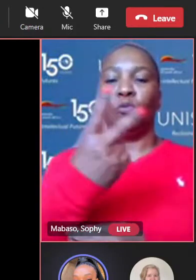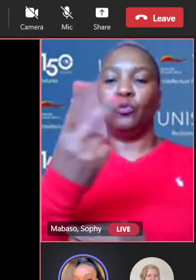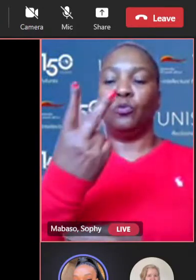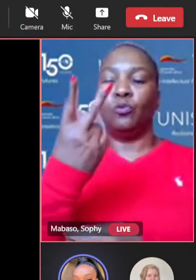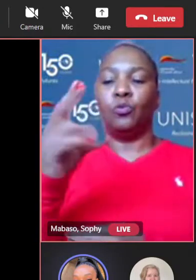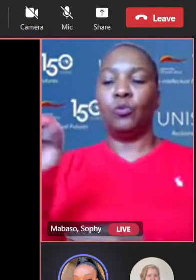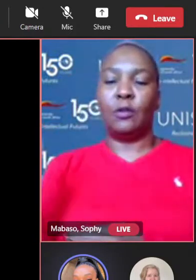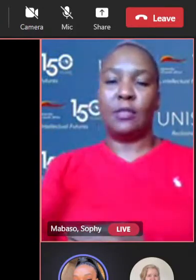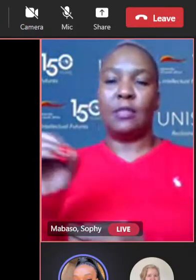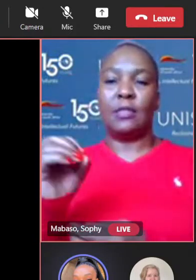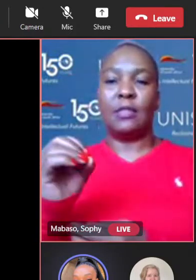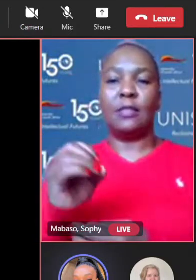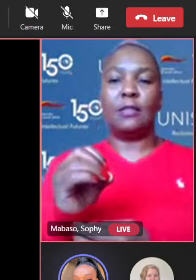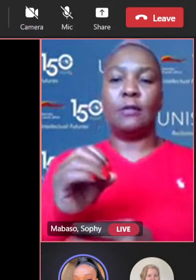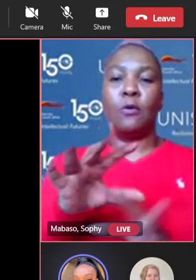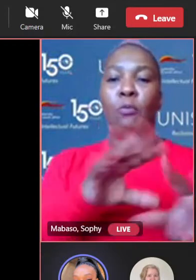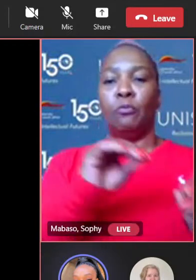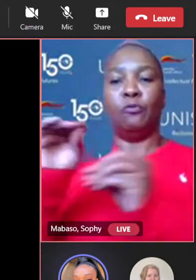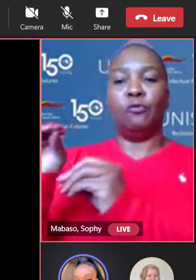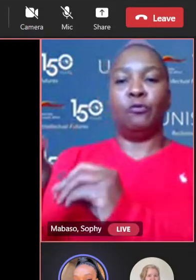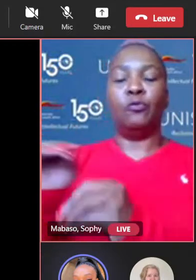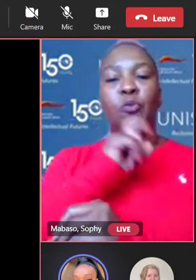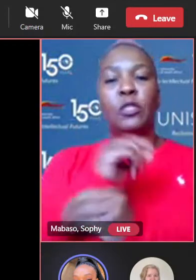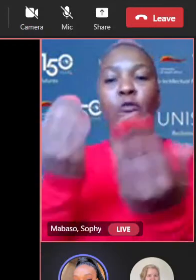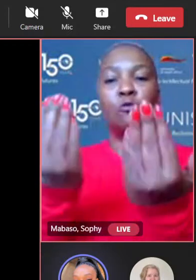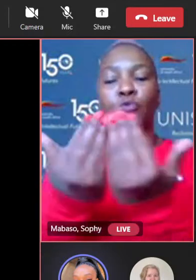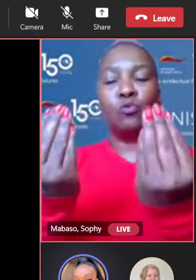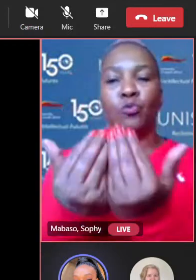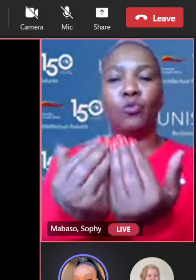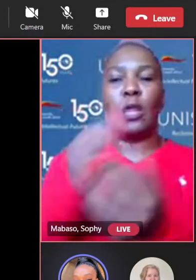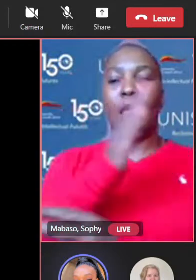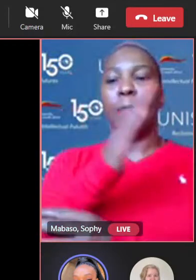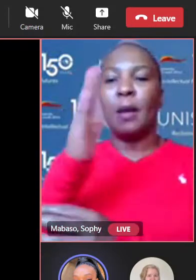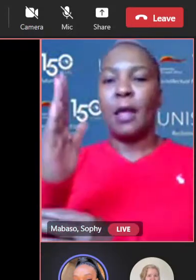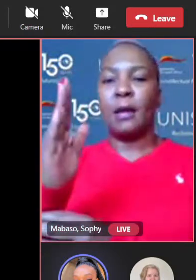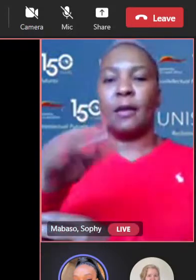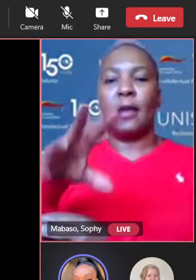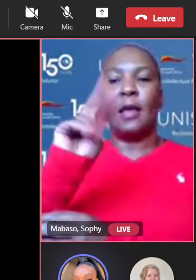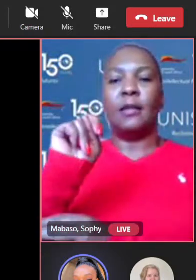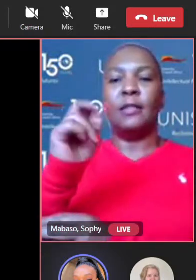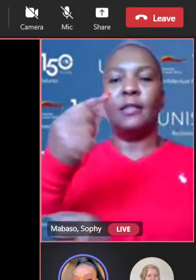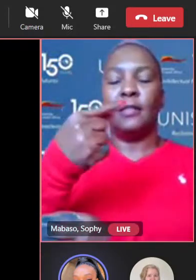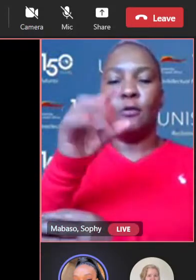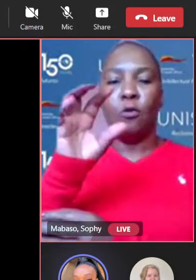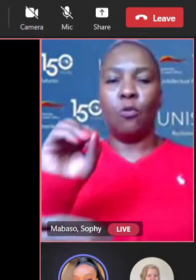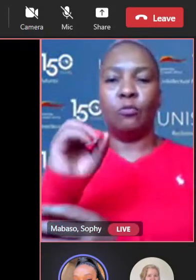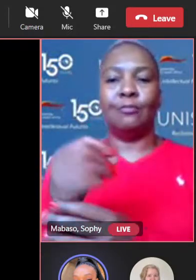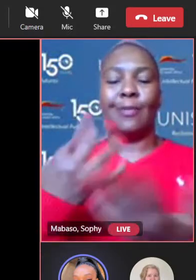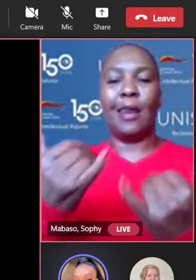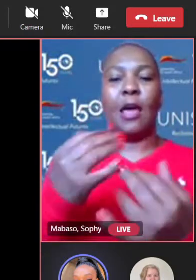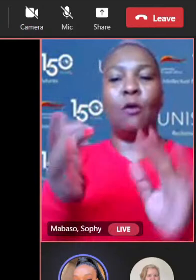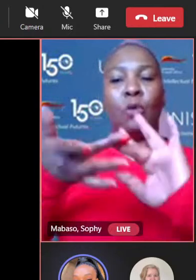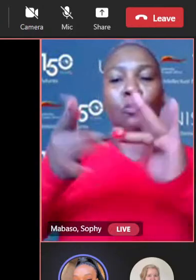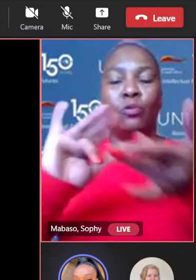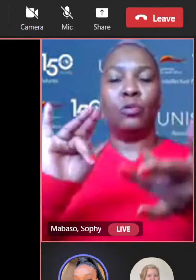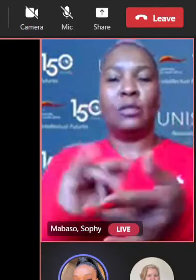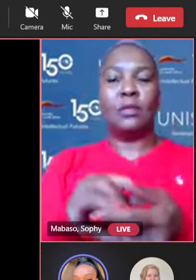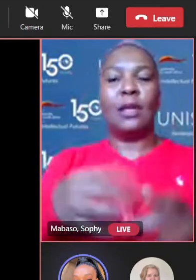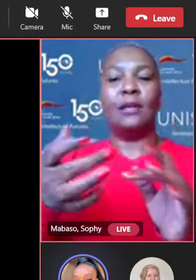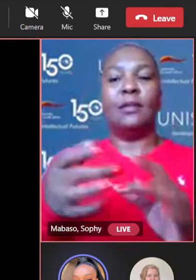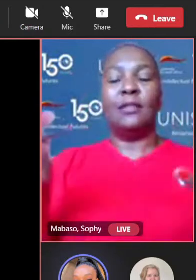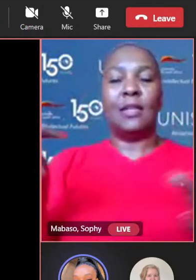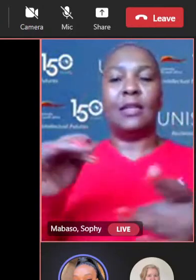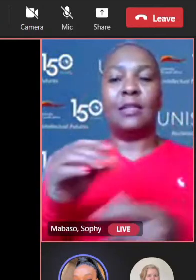using schools, libraries, and NGOs. So we are now using internet cafes for the digital